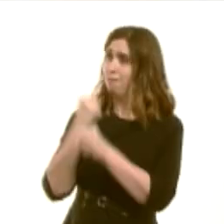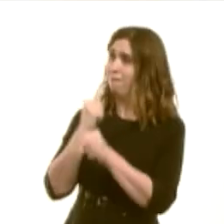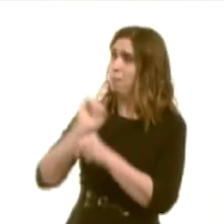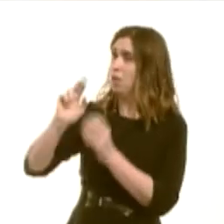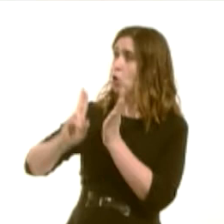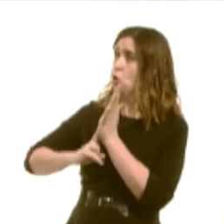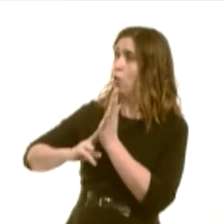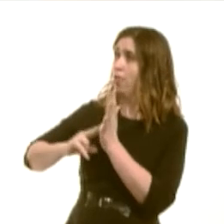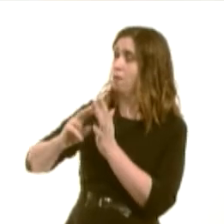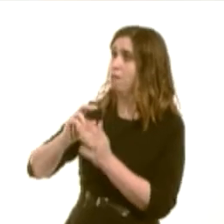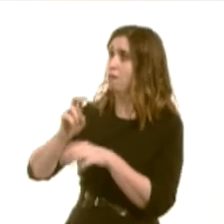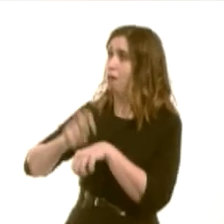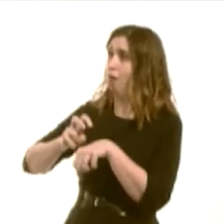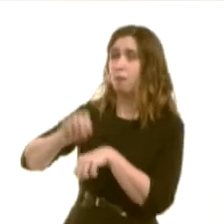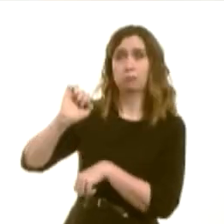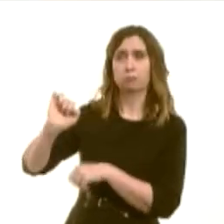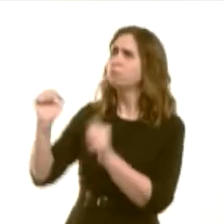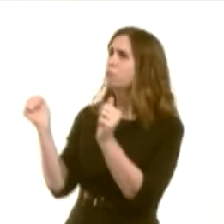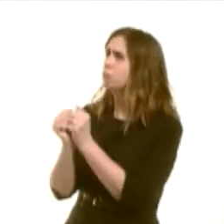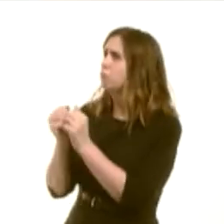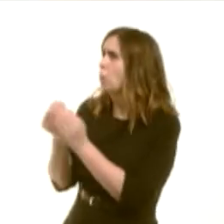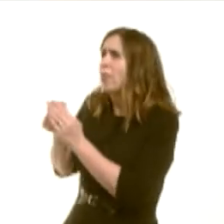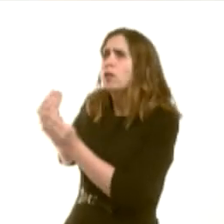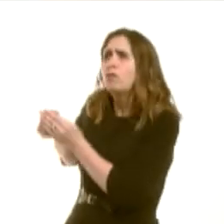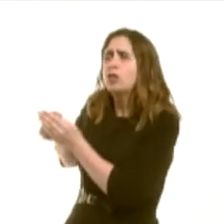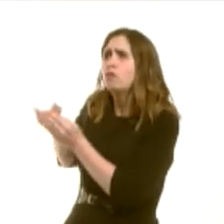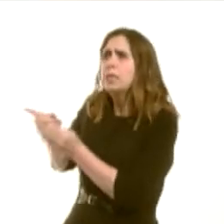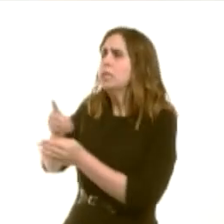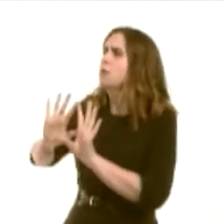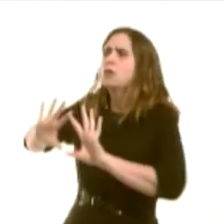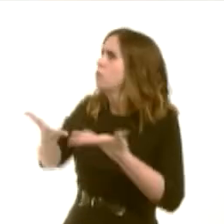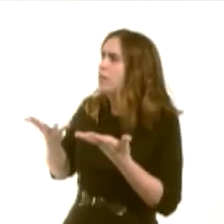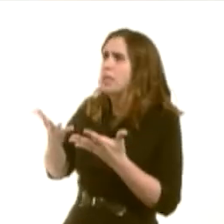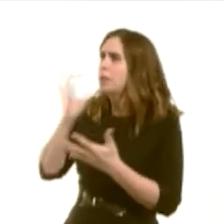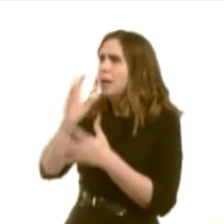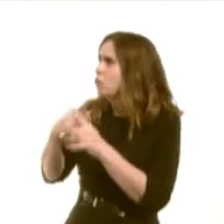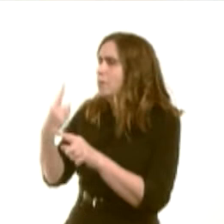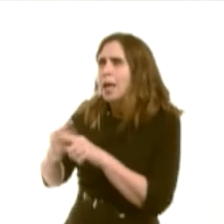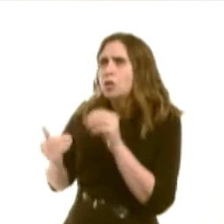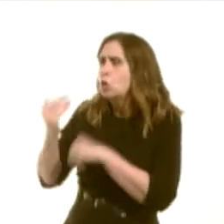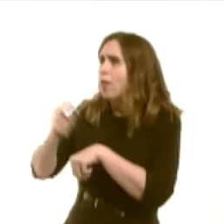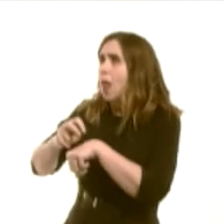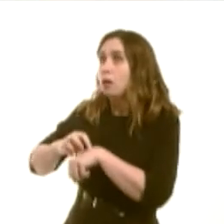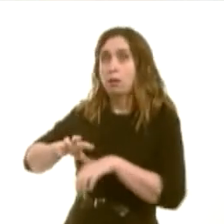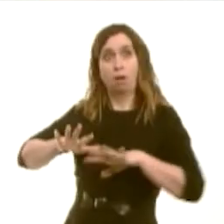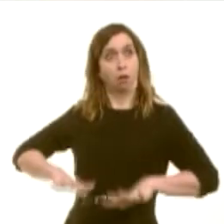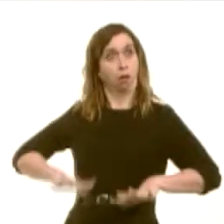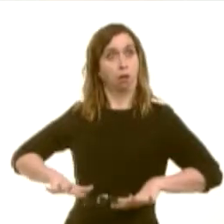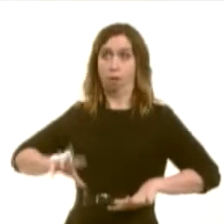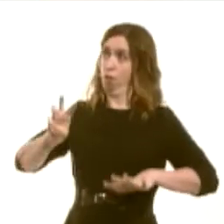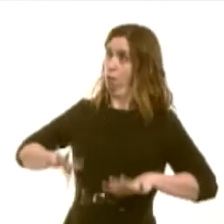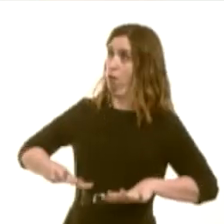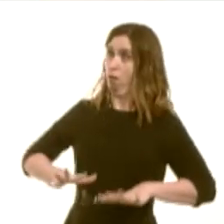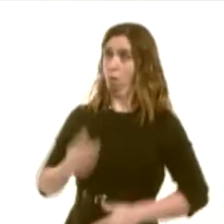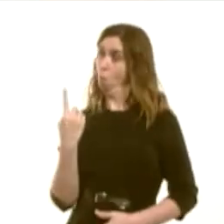Northern Ireland has come to a deal with the Treasury to ensure that it isn't implemented in Northern Ireland. Wales is the only